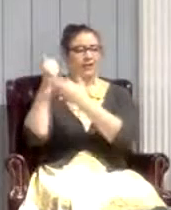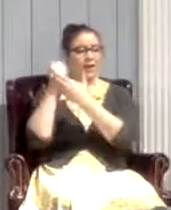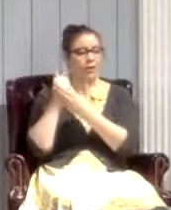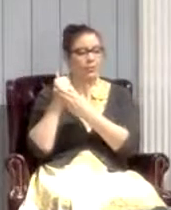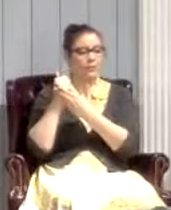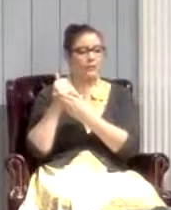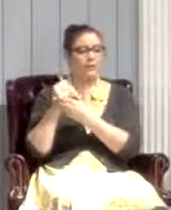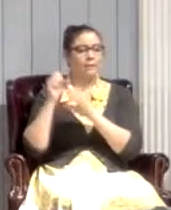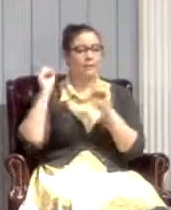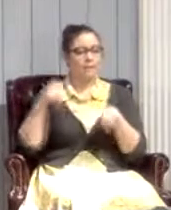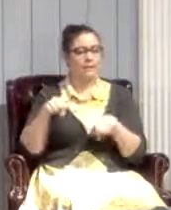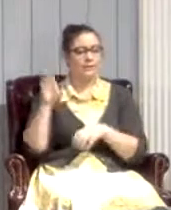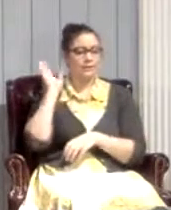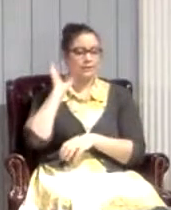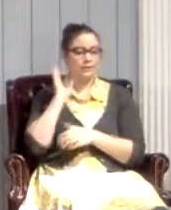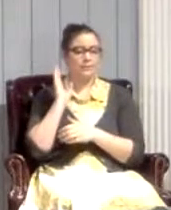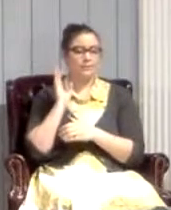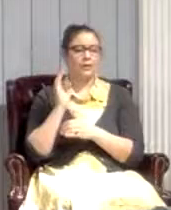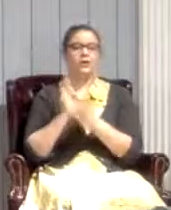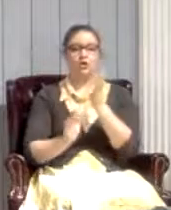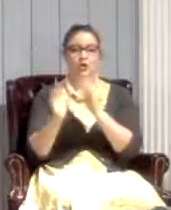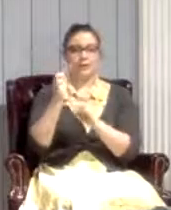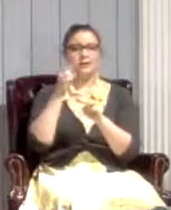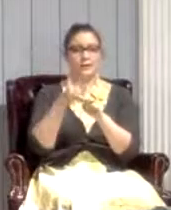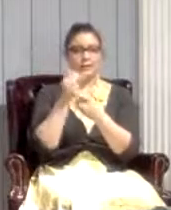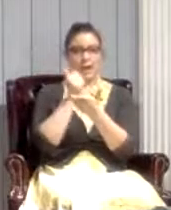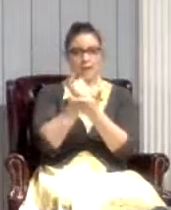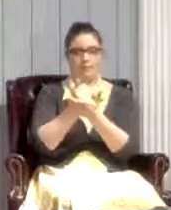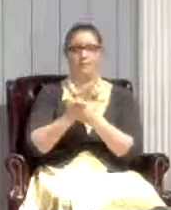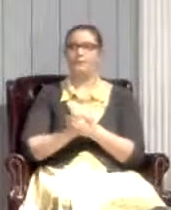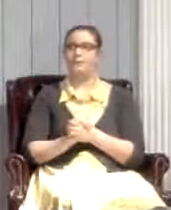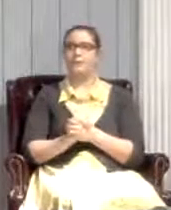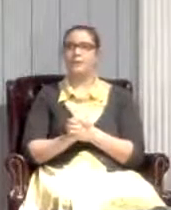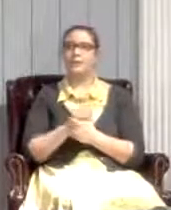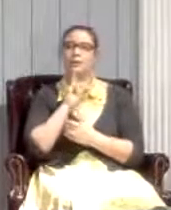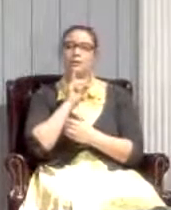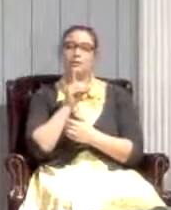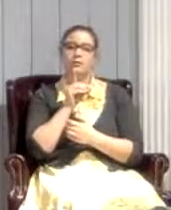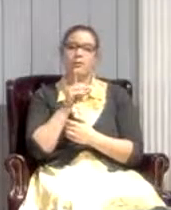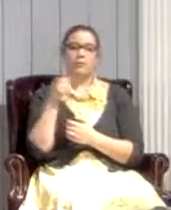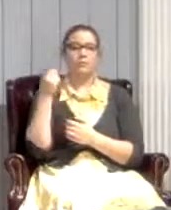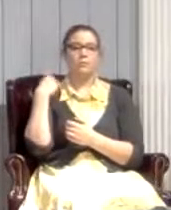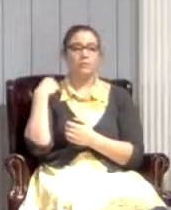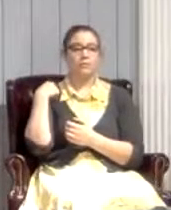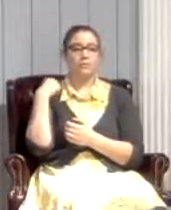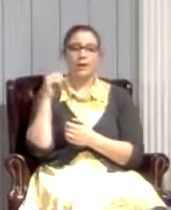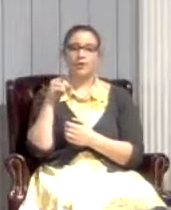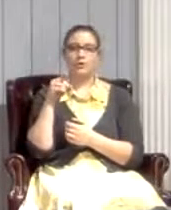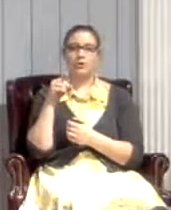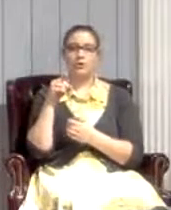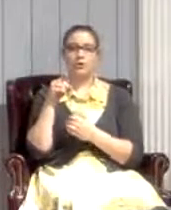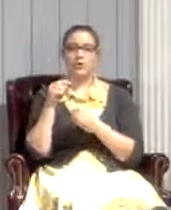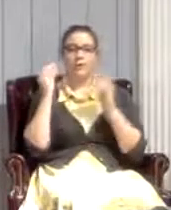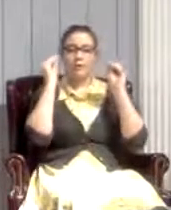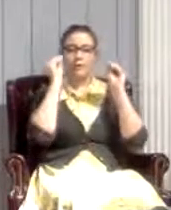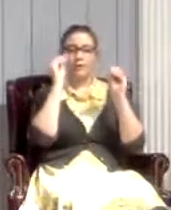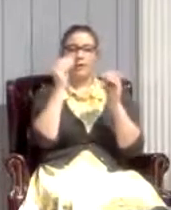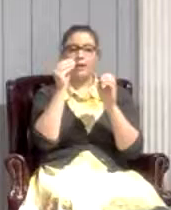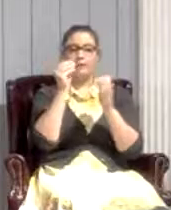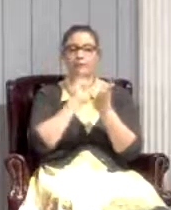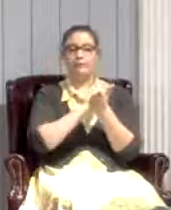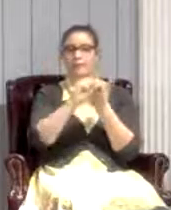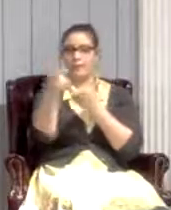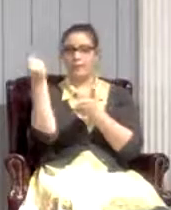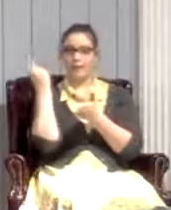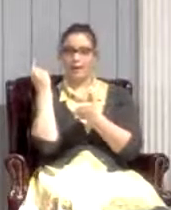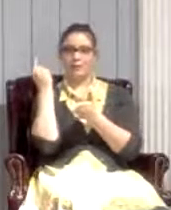hear. Lord God, I pray in Jesus' name. Amen. So let me remind you about the lesson from last week a little bit. In last